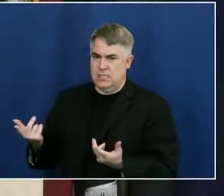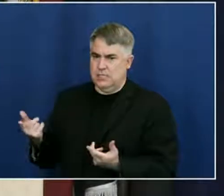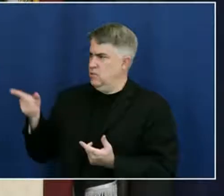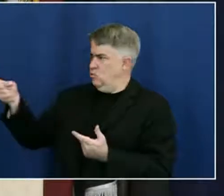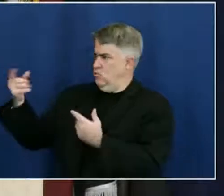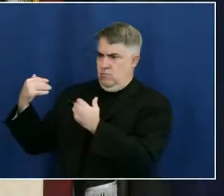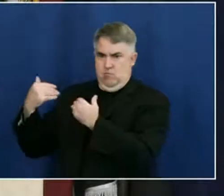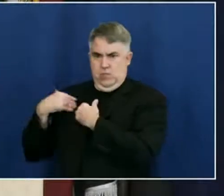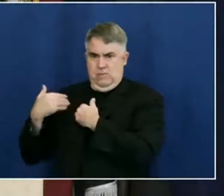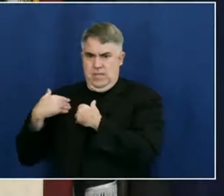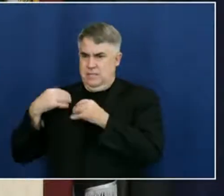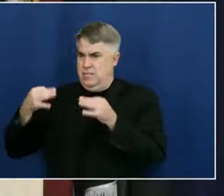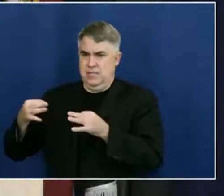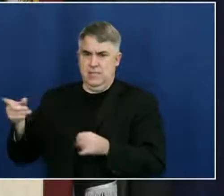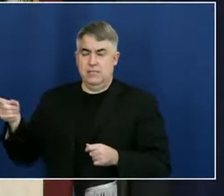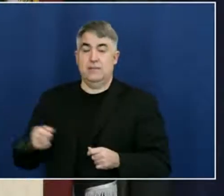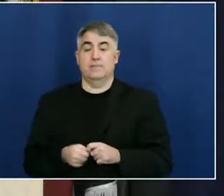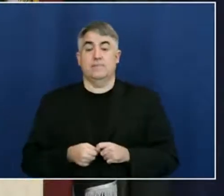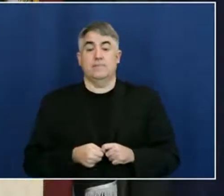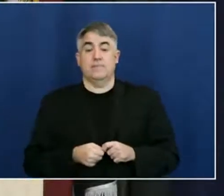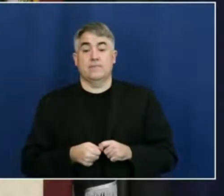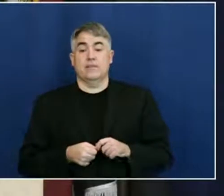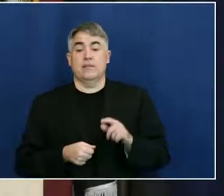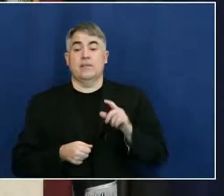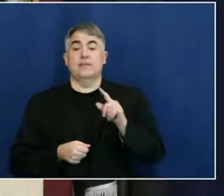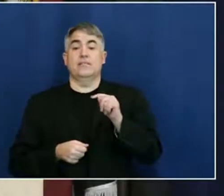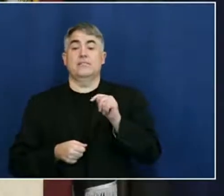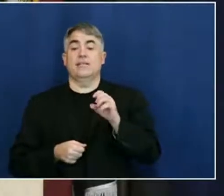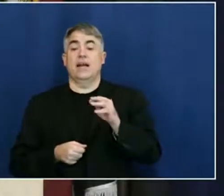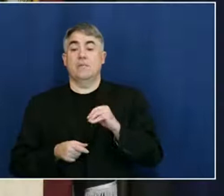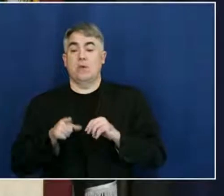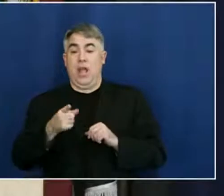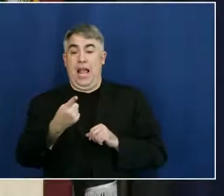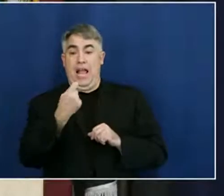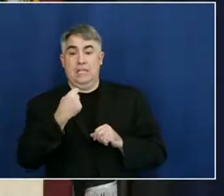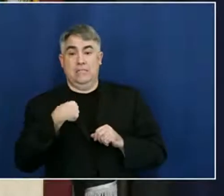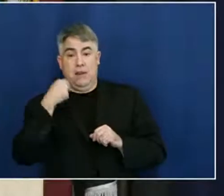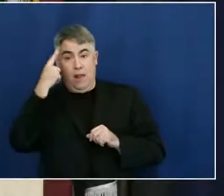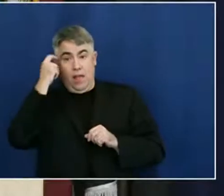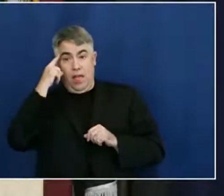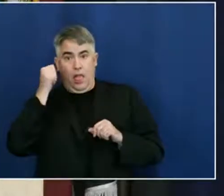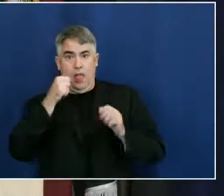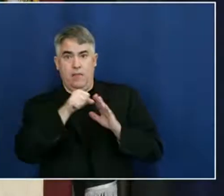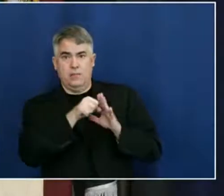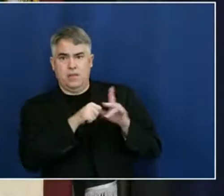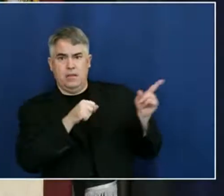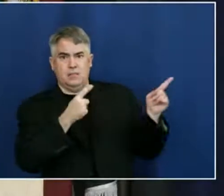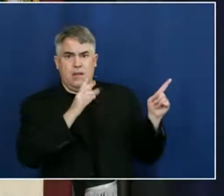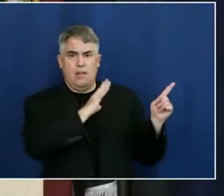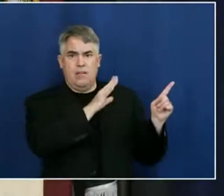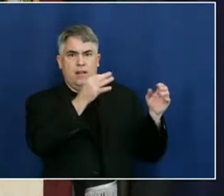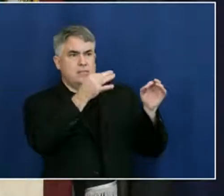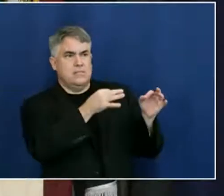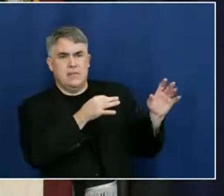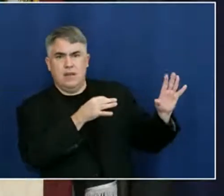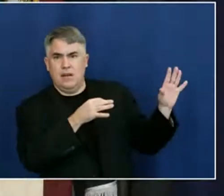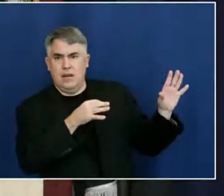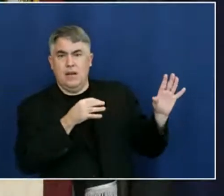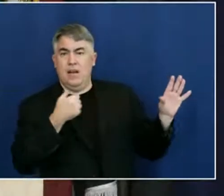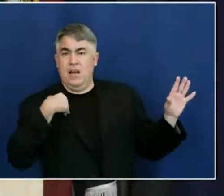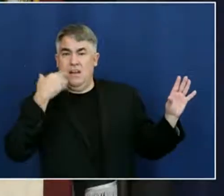the boss. Tommy, you're asking me to speculate on why some other state is doing something, and I can't speculate on why some other state is doing